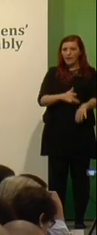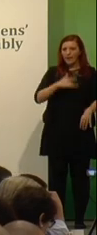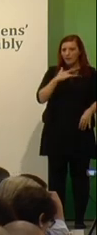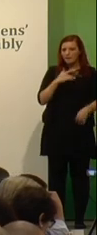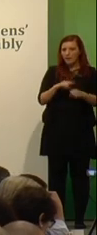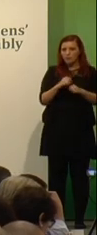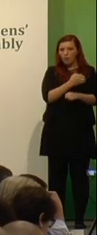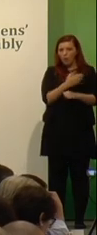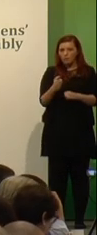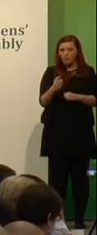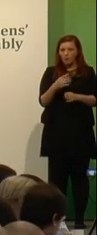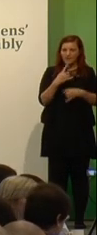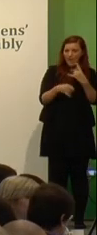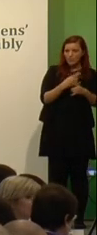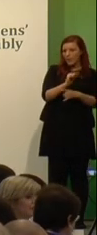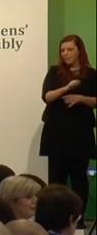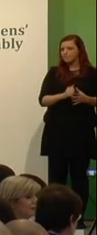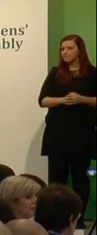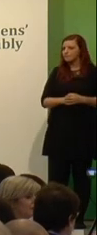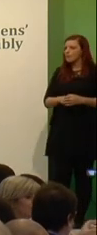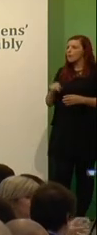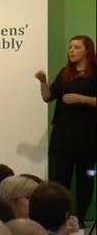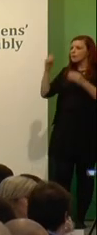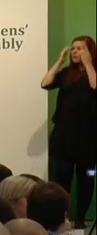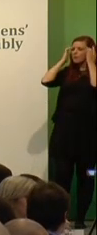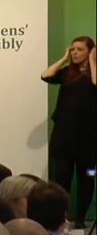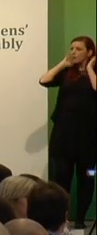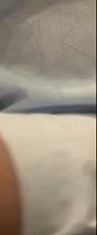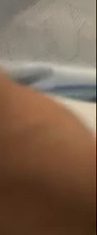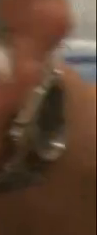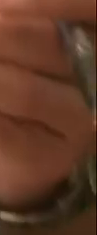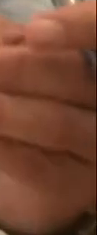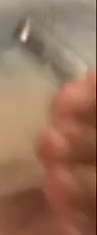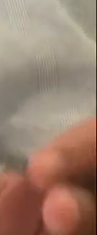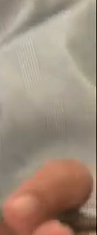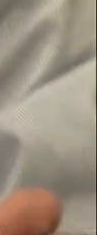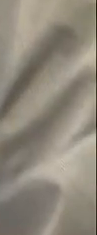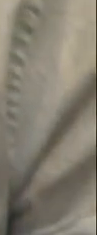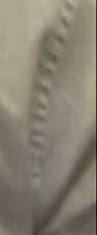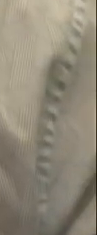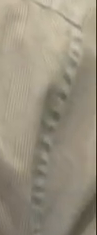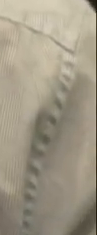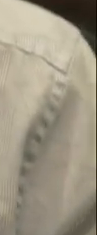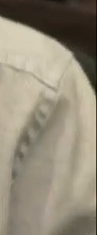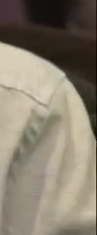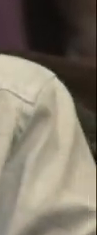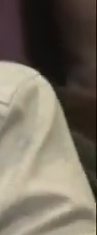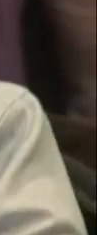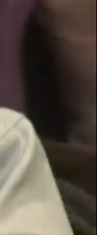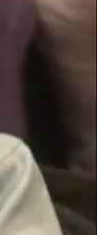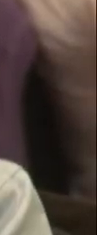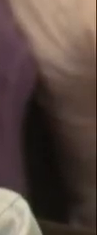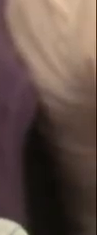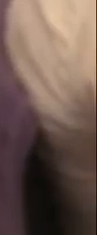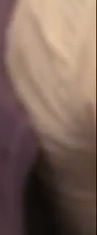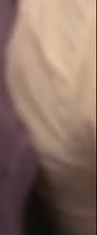their what's happened to them. So this was, I've only got two slides more, I think. This is the example where we're bringing